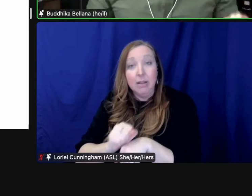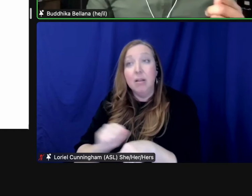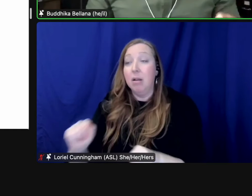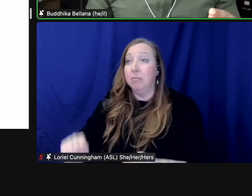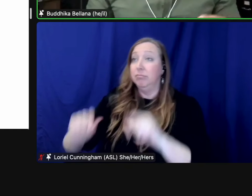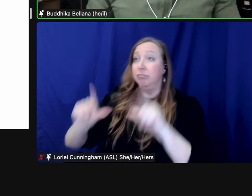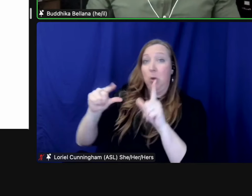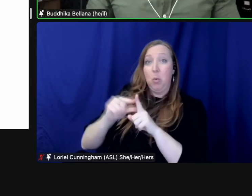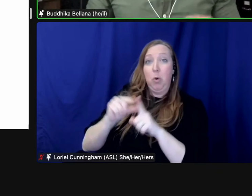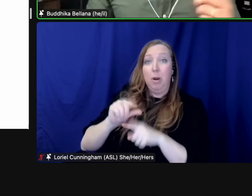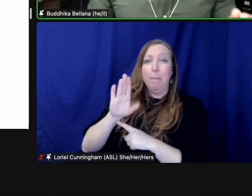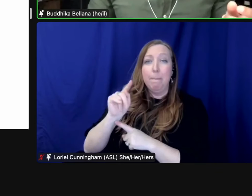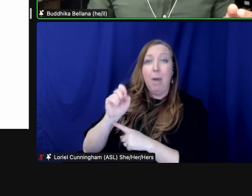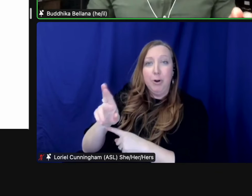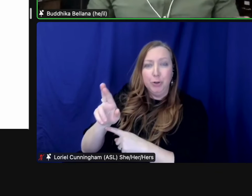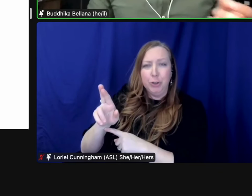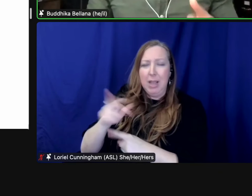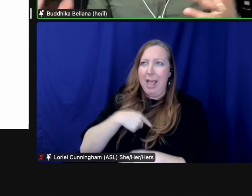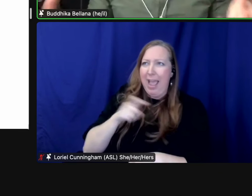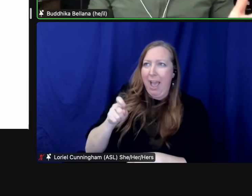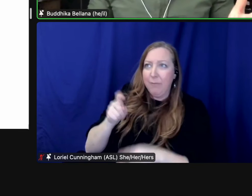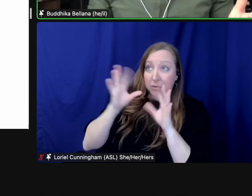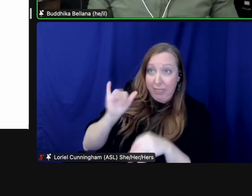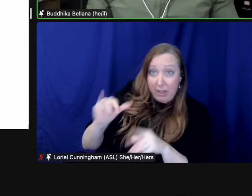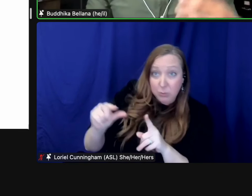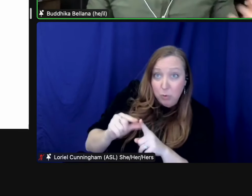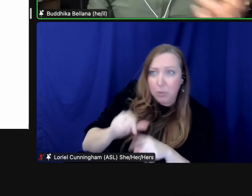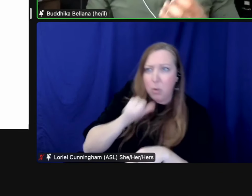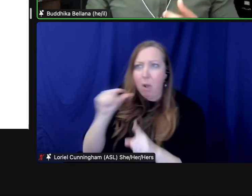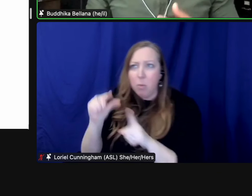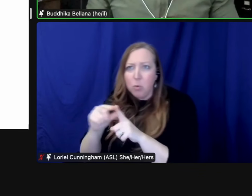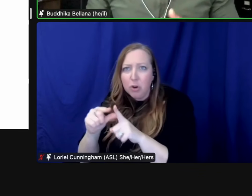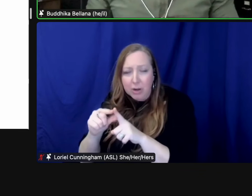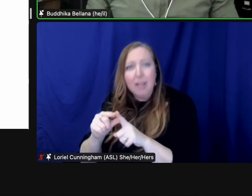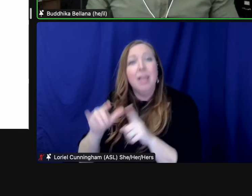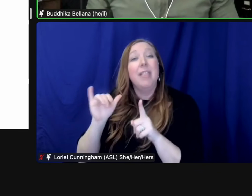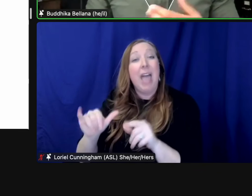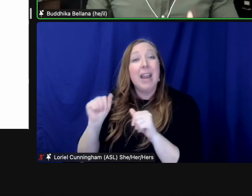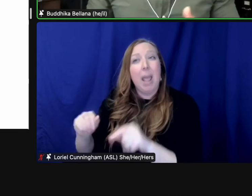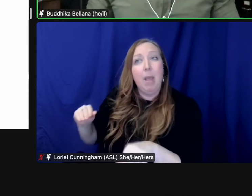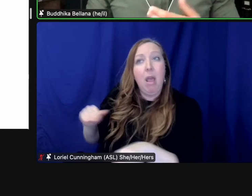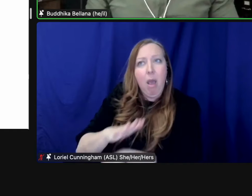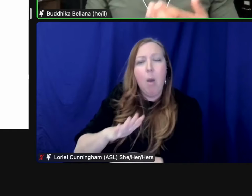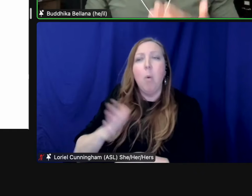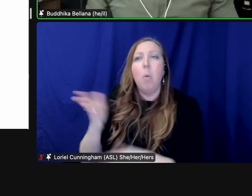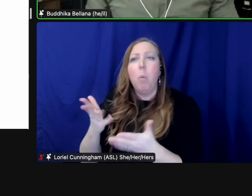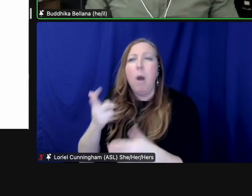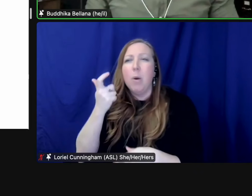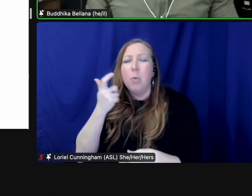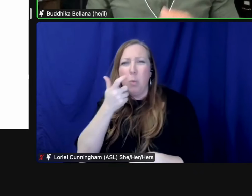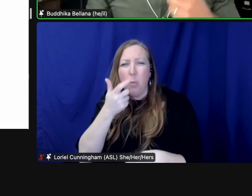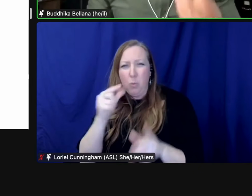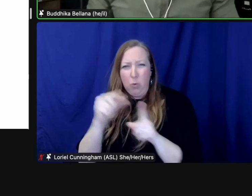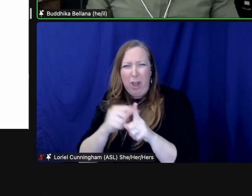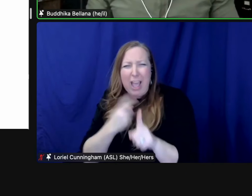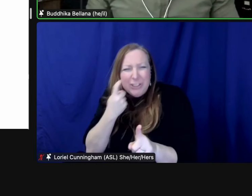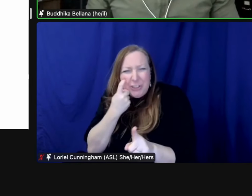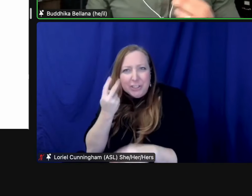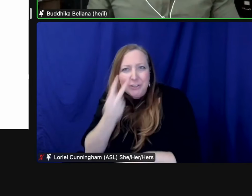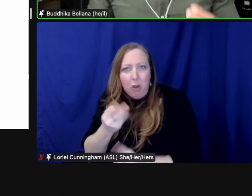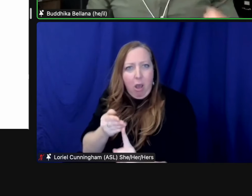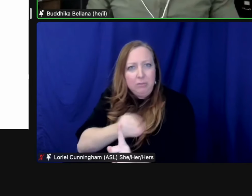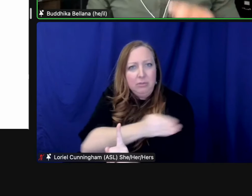able to make that decision depends or can be affected by the words that you had seen previously. So seeing the word bread speeds